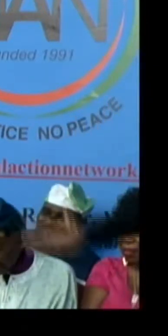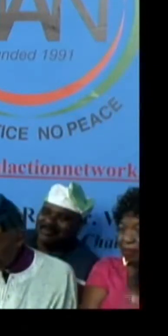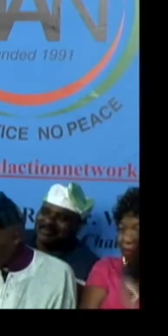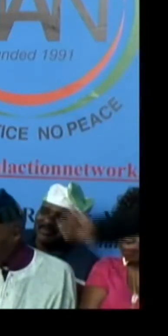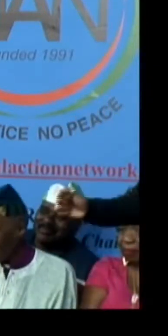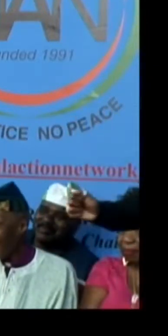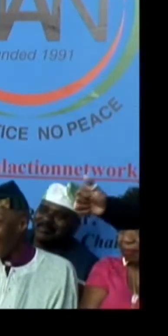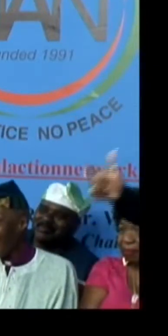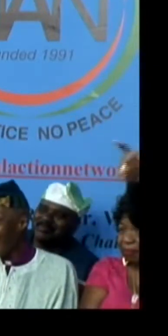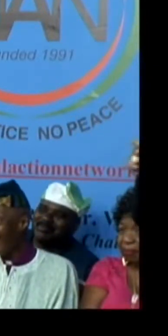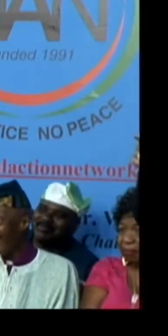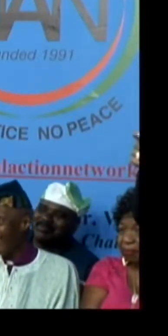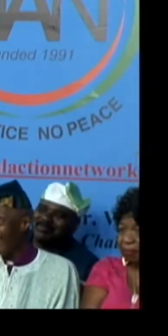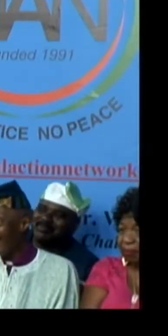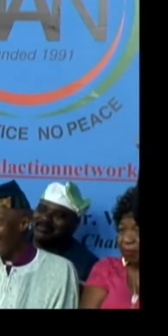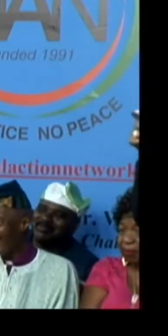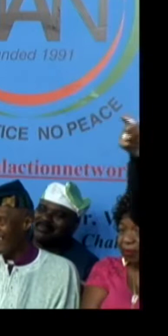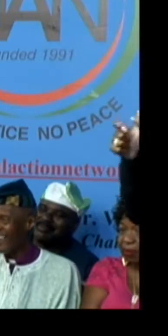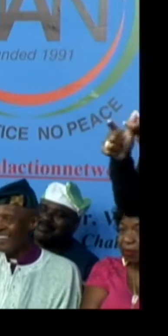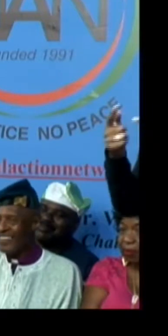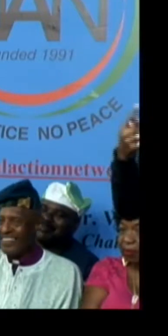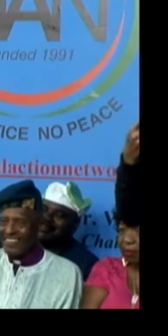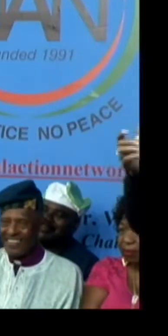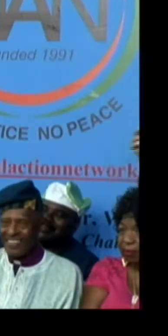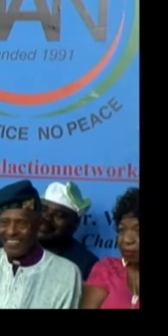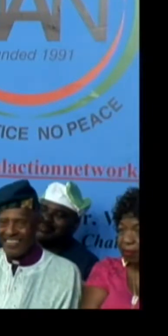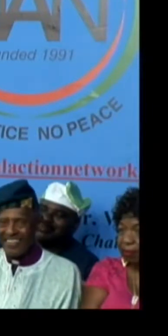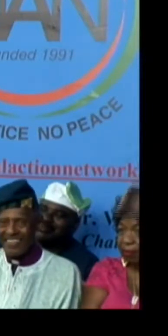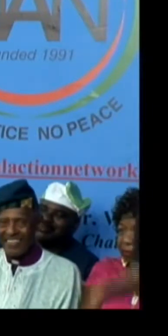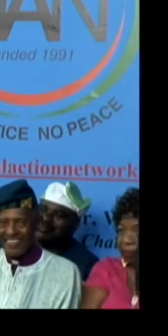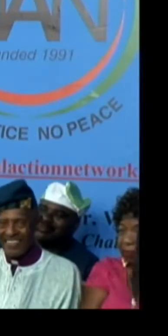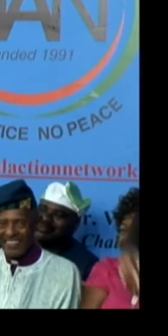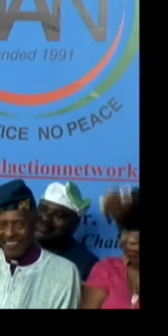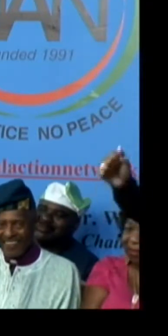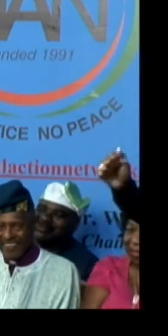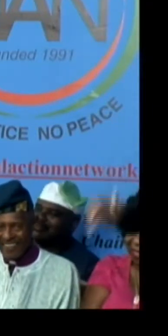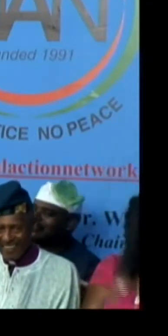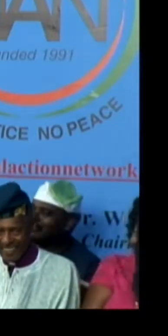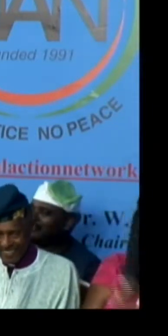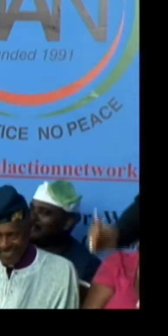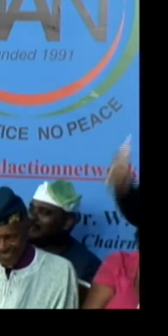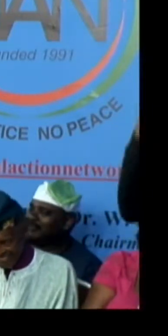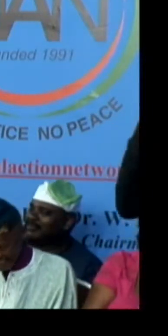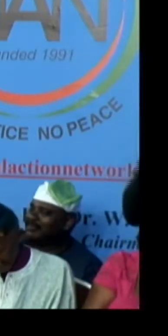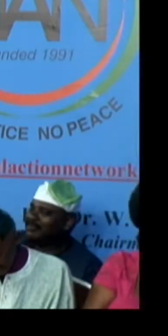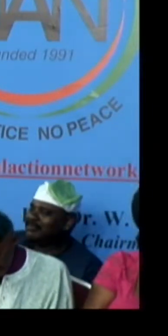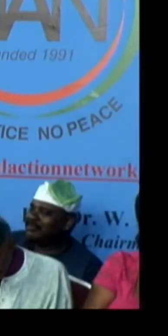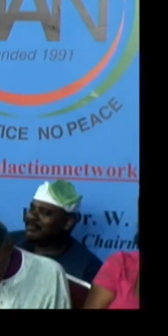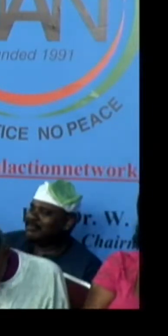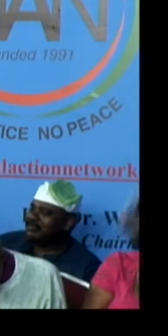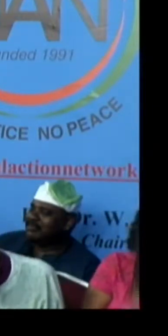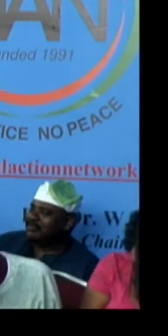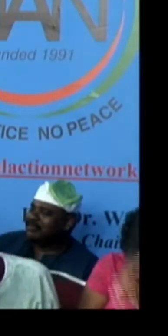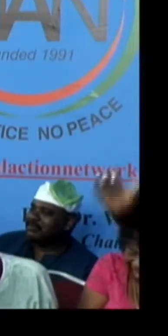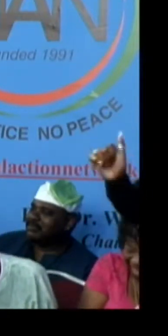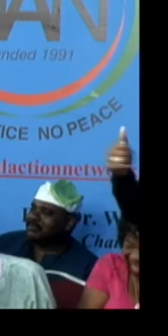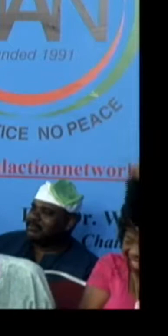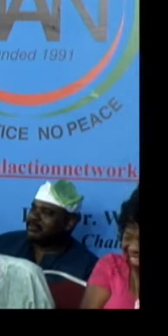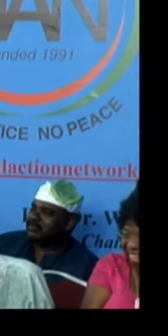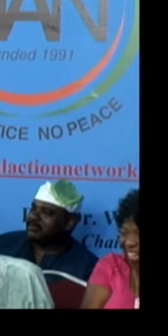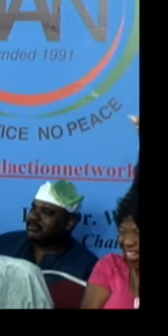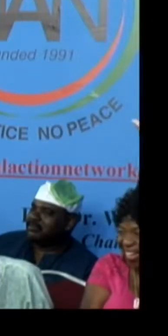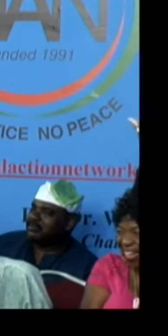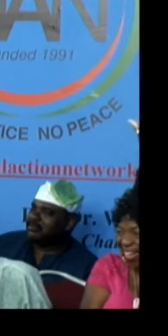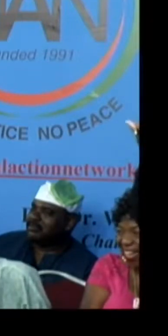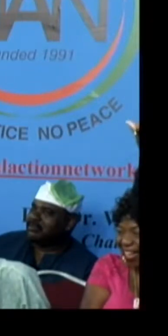How do you sit empowered by the people and afraid to speak up for the people